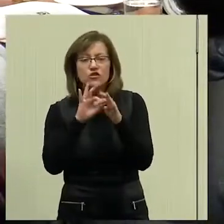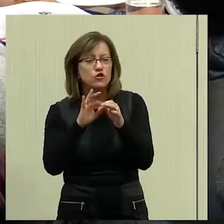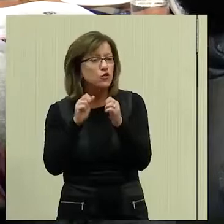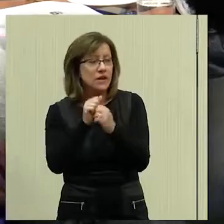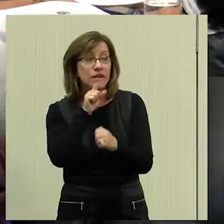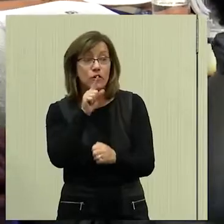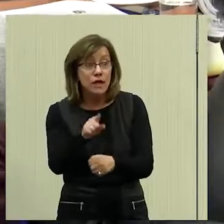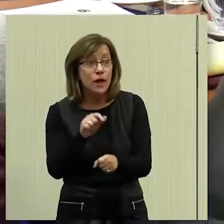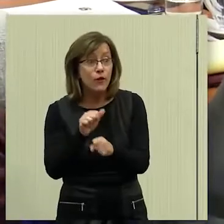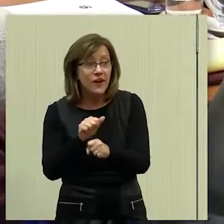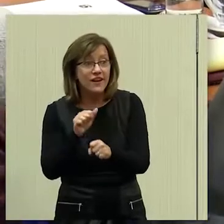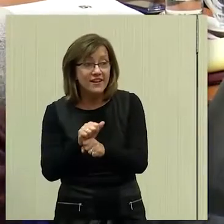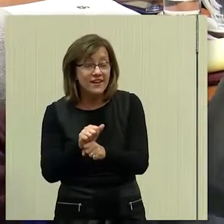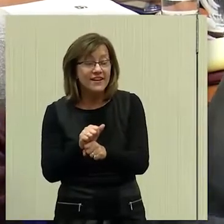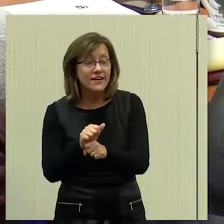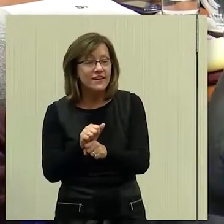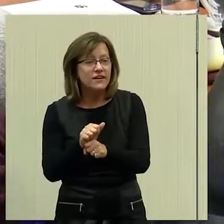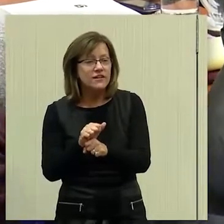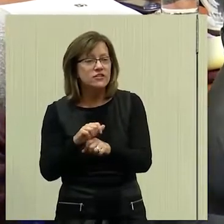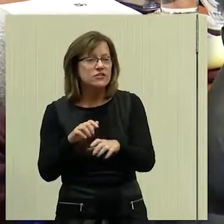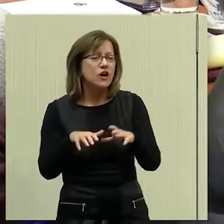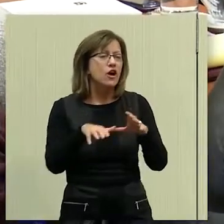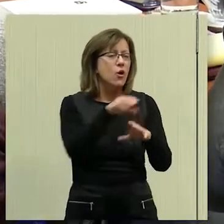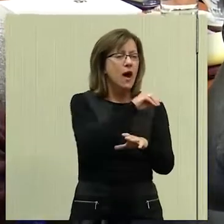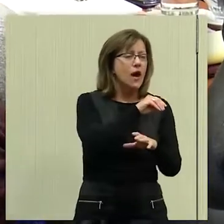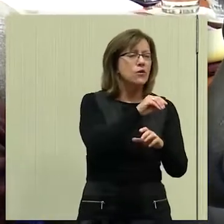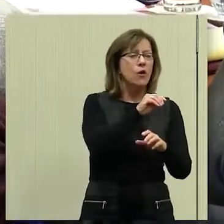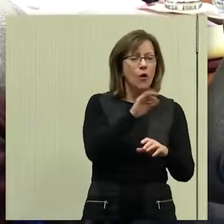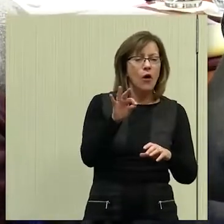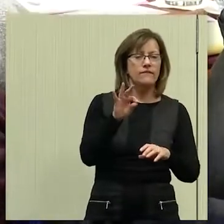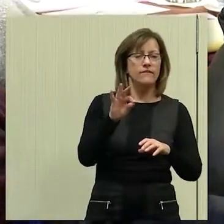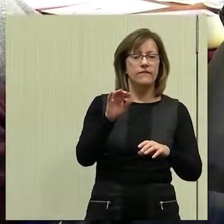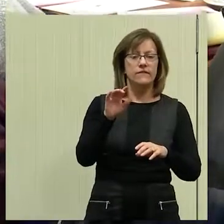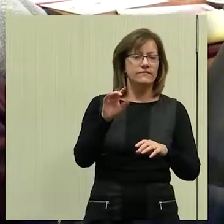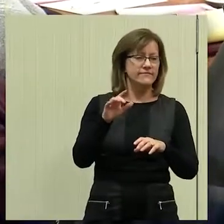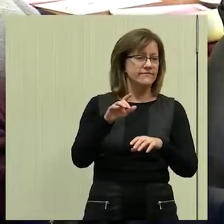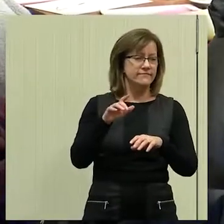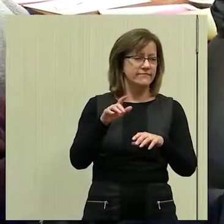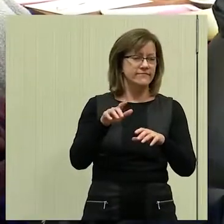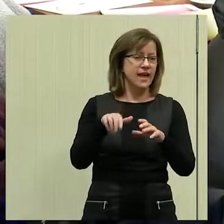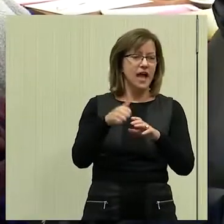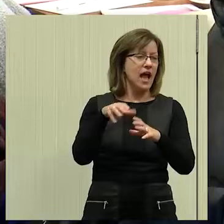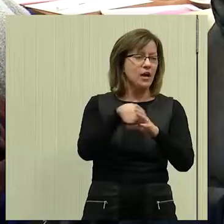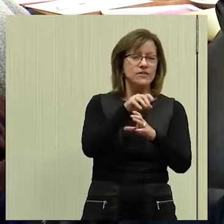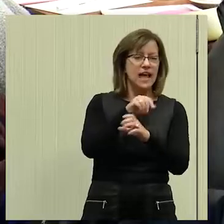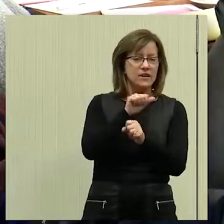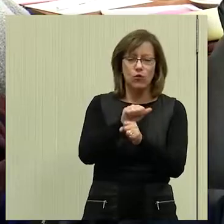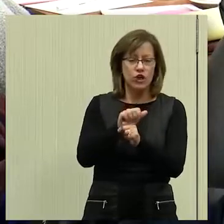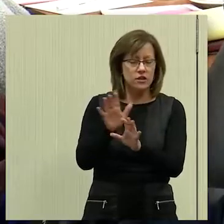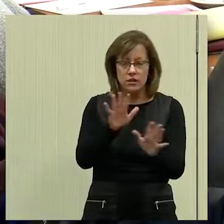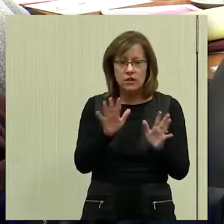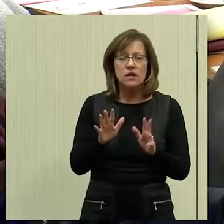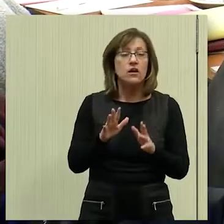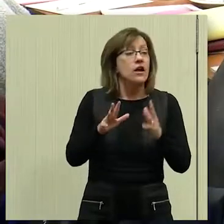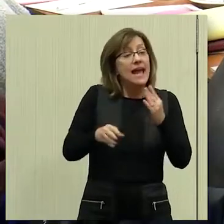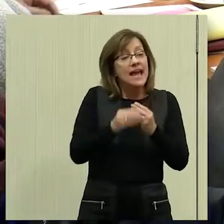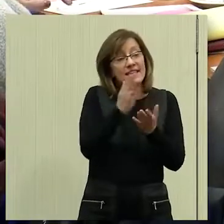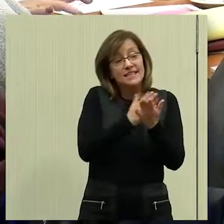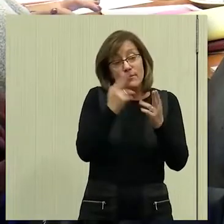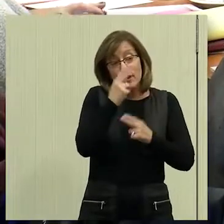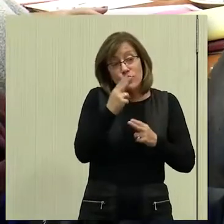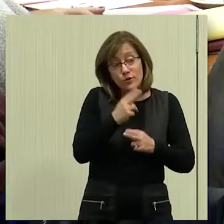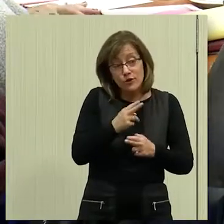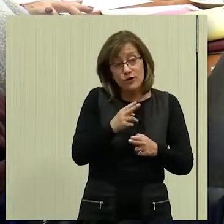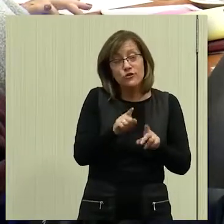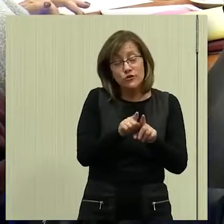actual work, but then also when you are like talking with each other, adding a little humor to some situations, because a